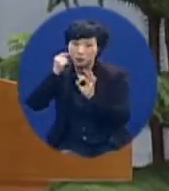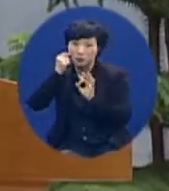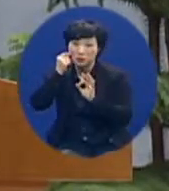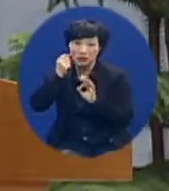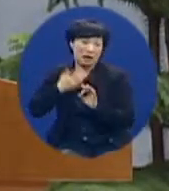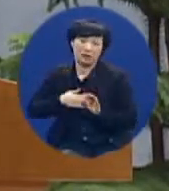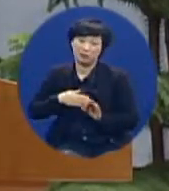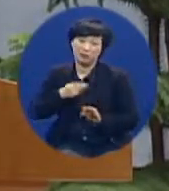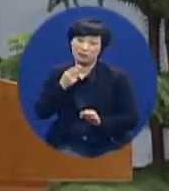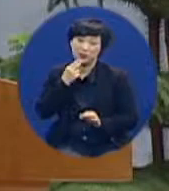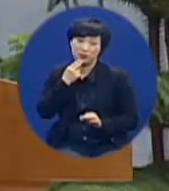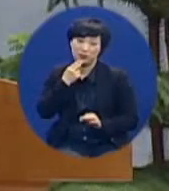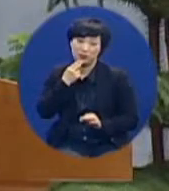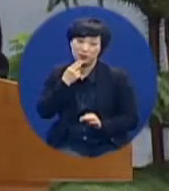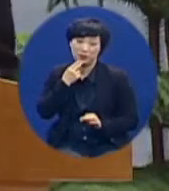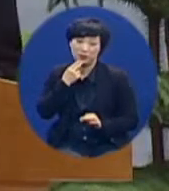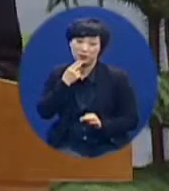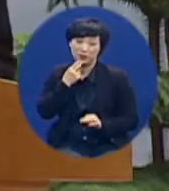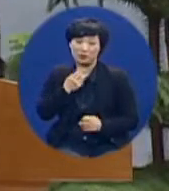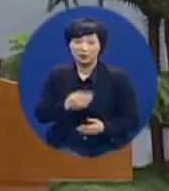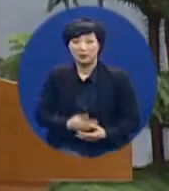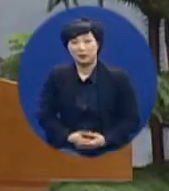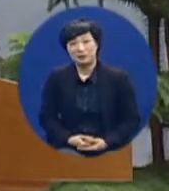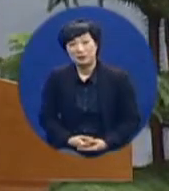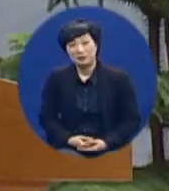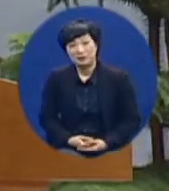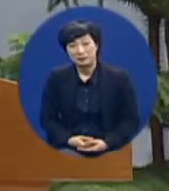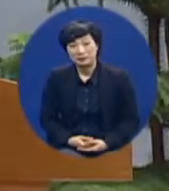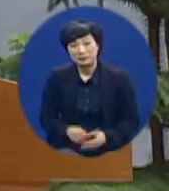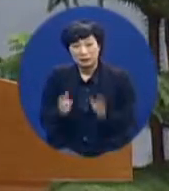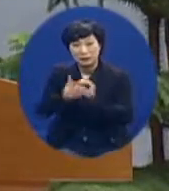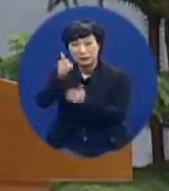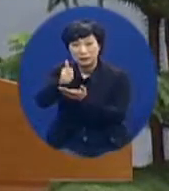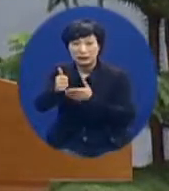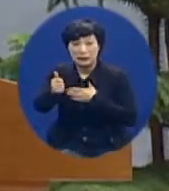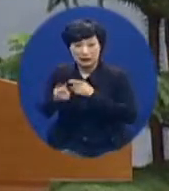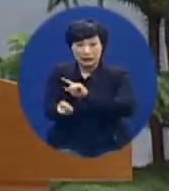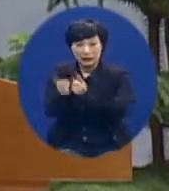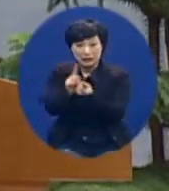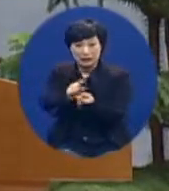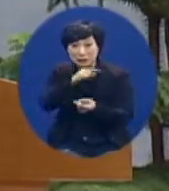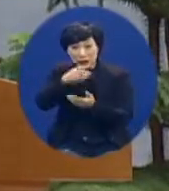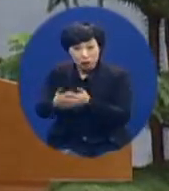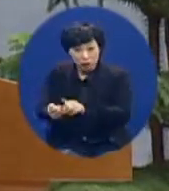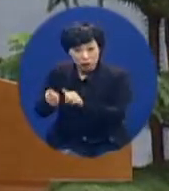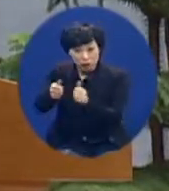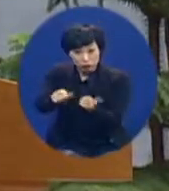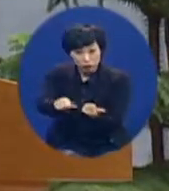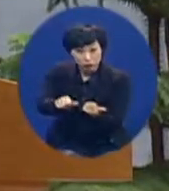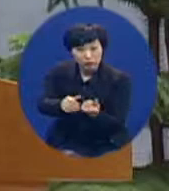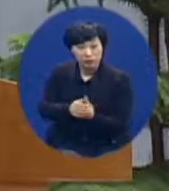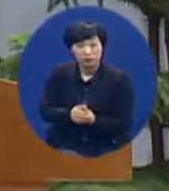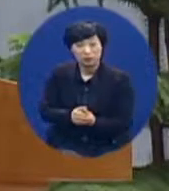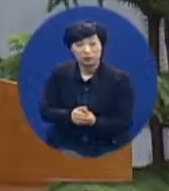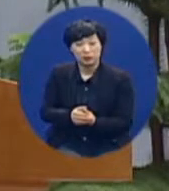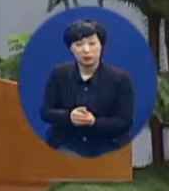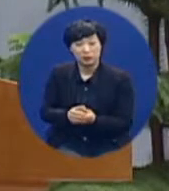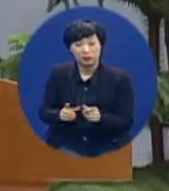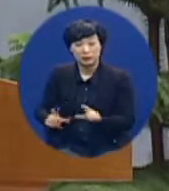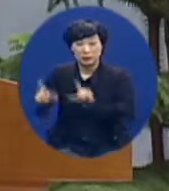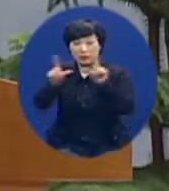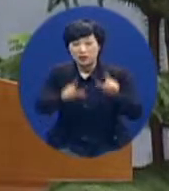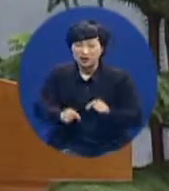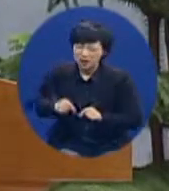They don't see Jesus as the Son of God, who came and died, bleeding to save me from eternal